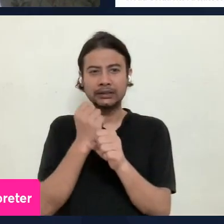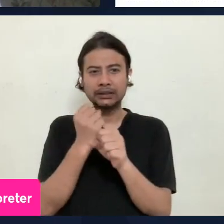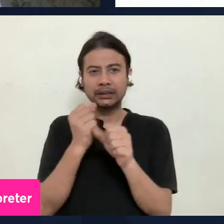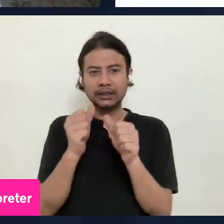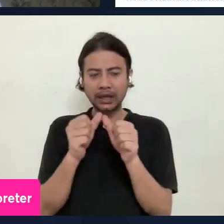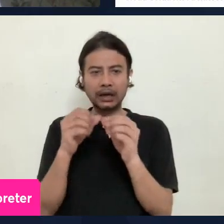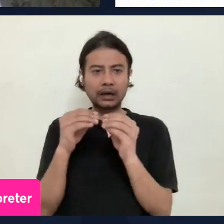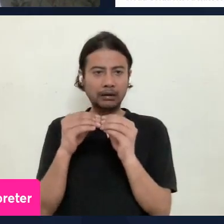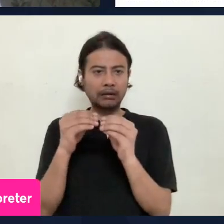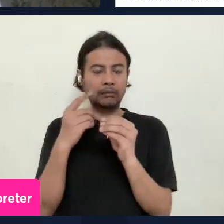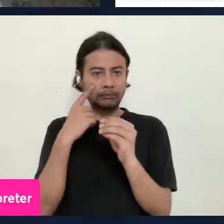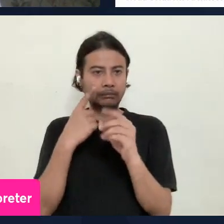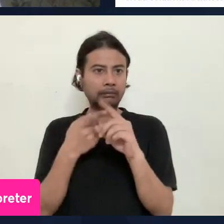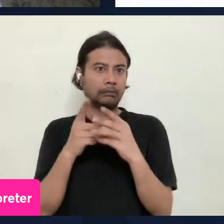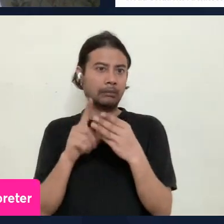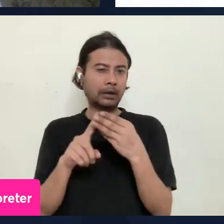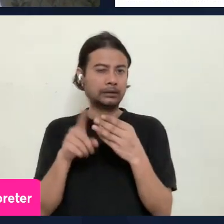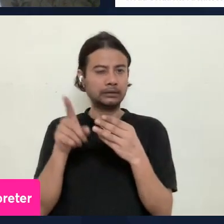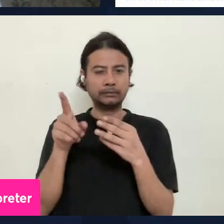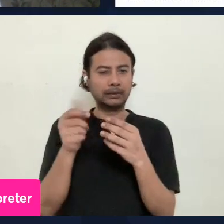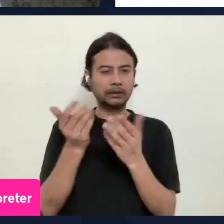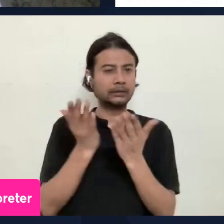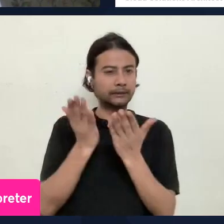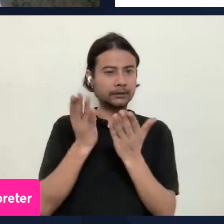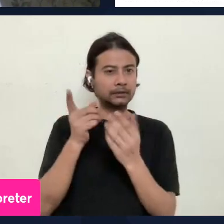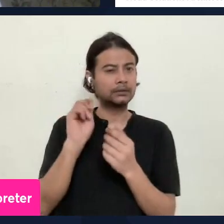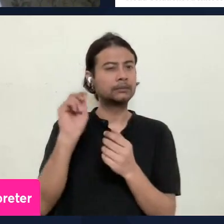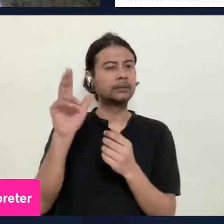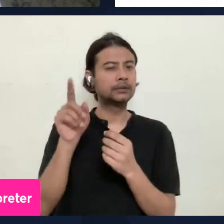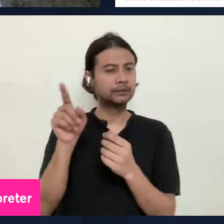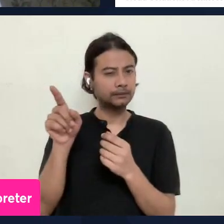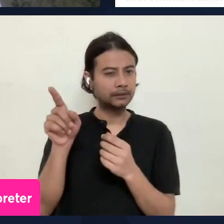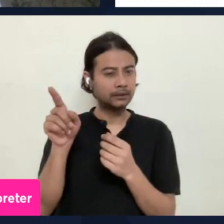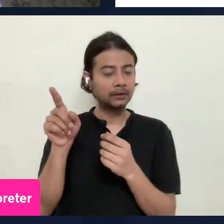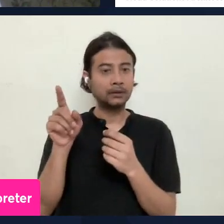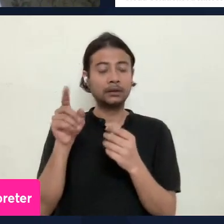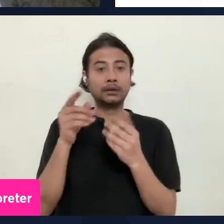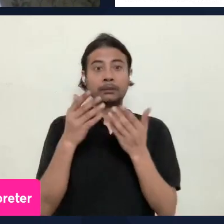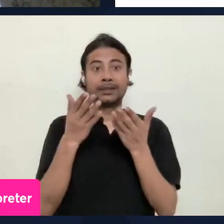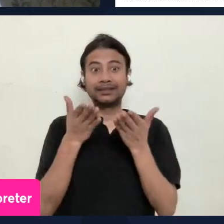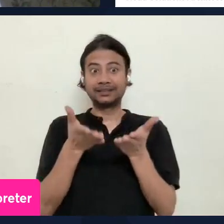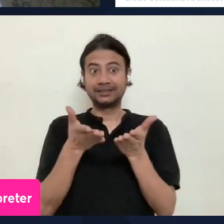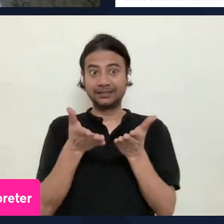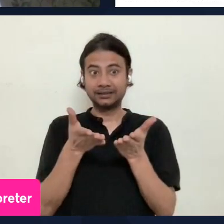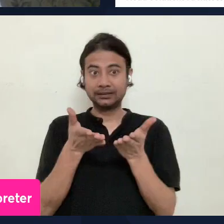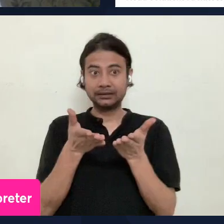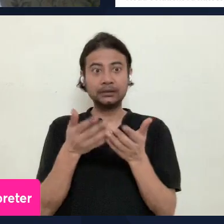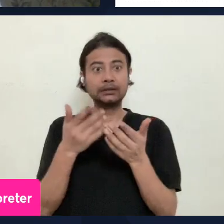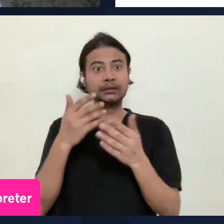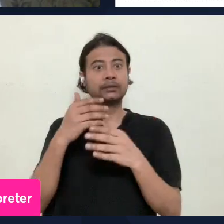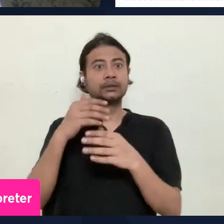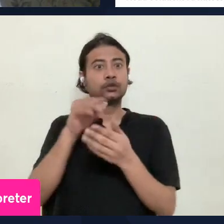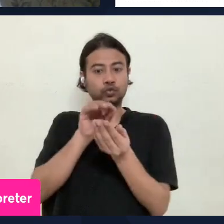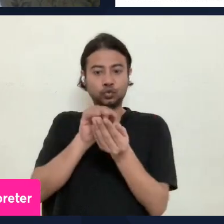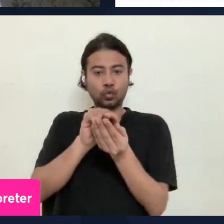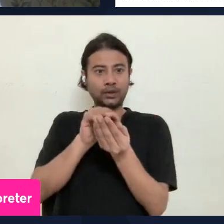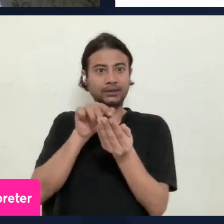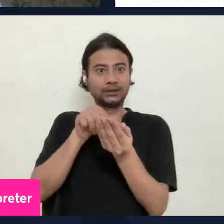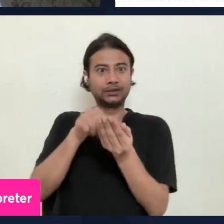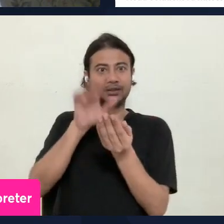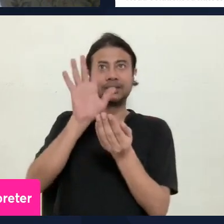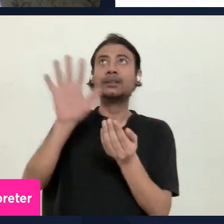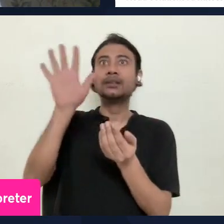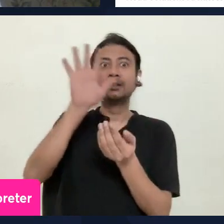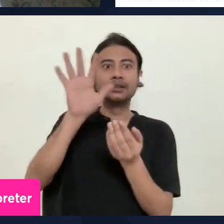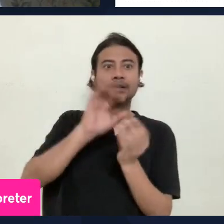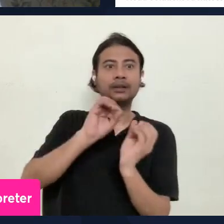really important to remember is this is a platform service. So it's storage as a service. We use the term volume as a